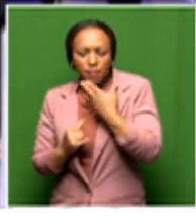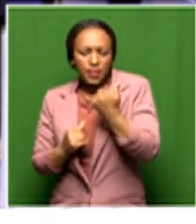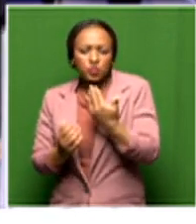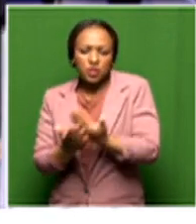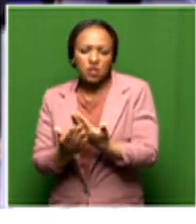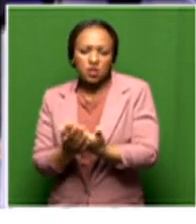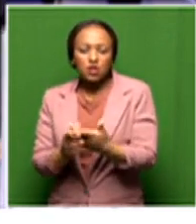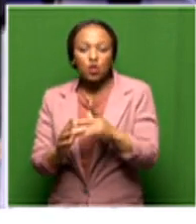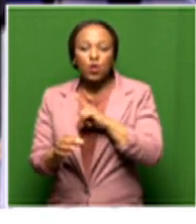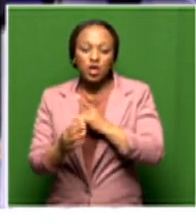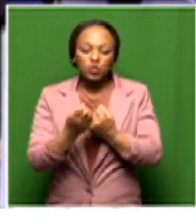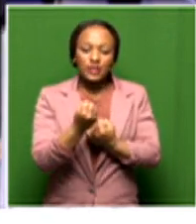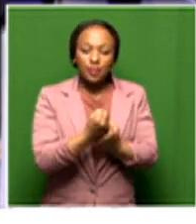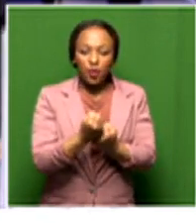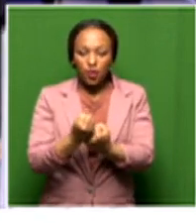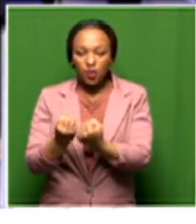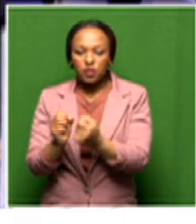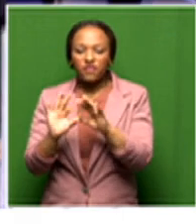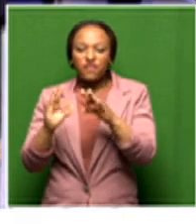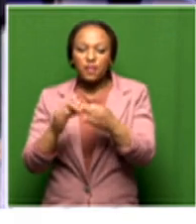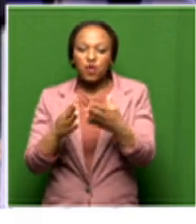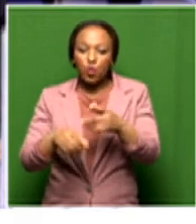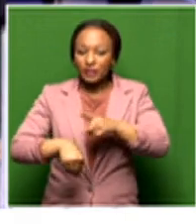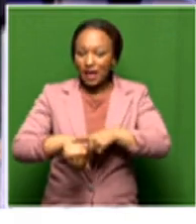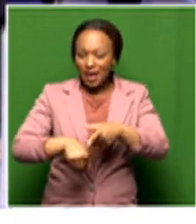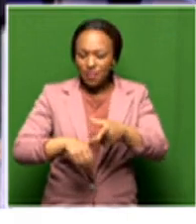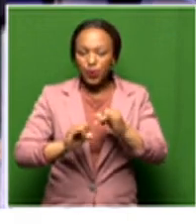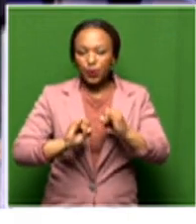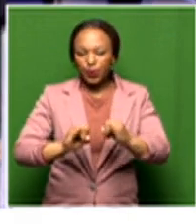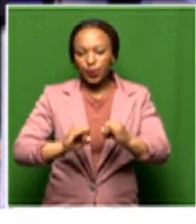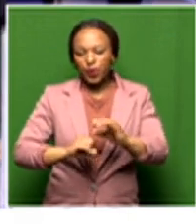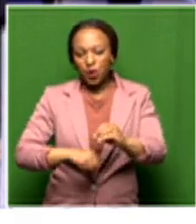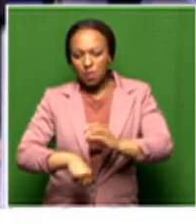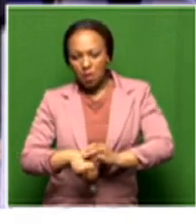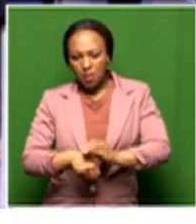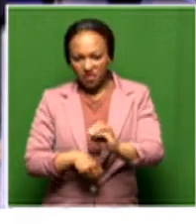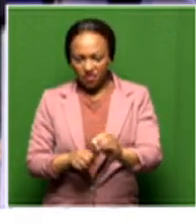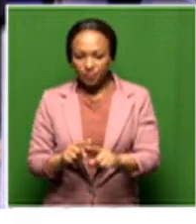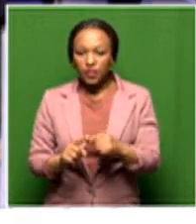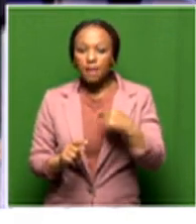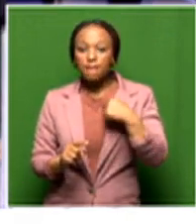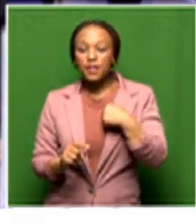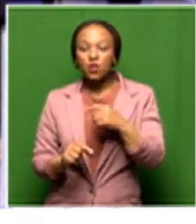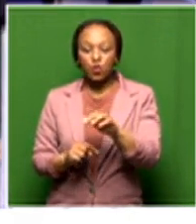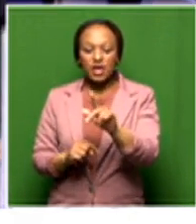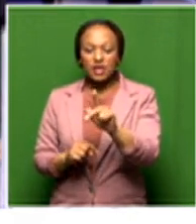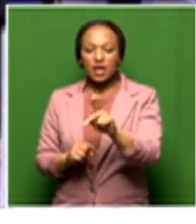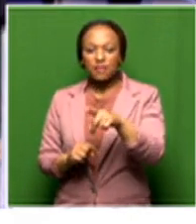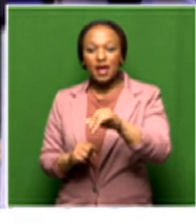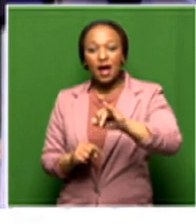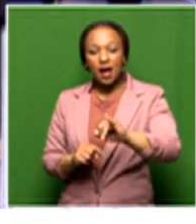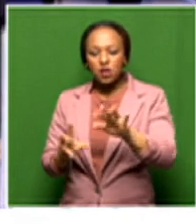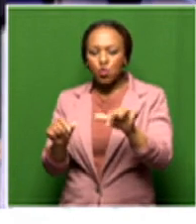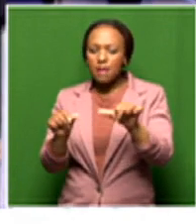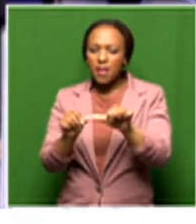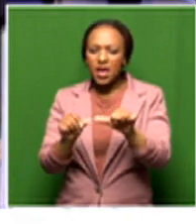to actually support families in this time of crisis. And what are our KPIs and what are our